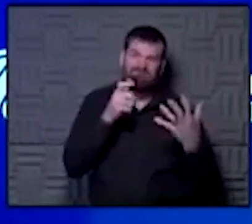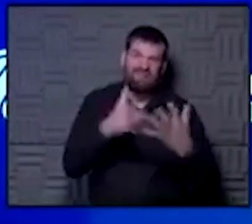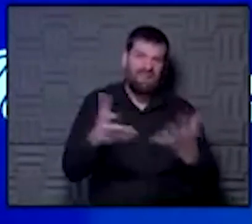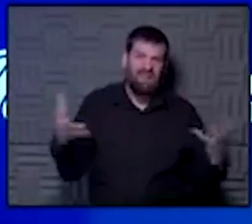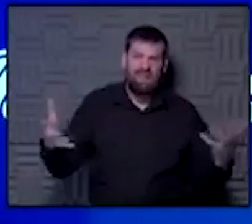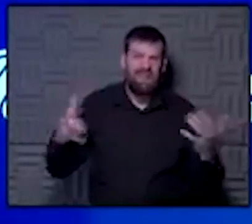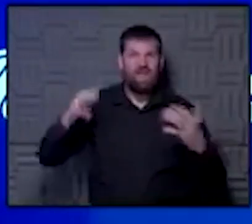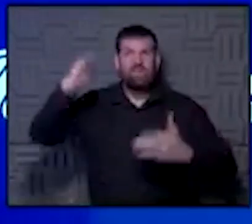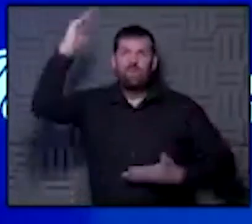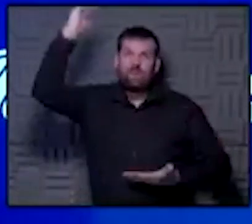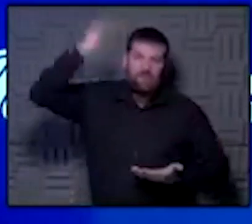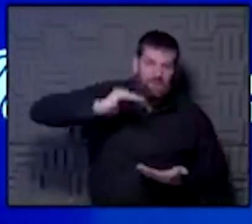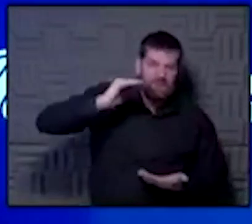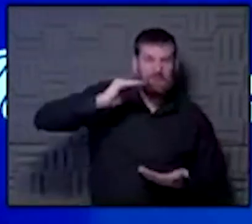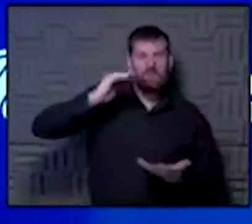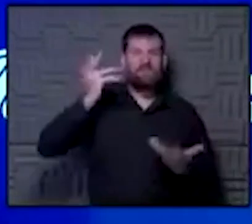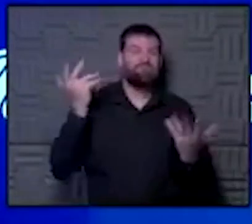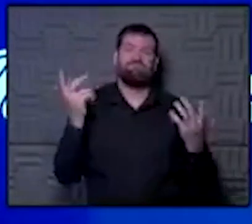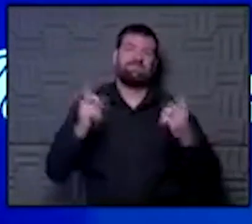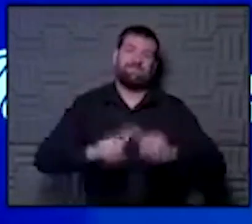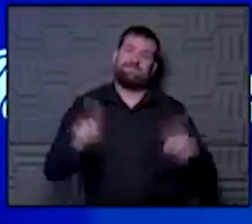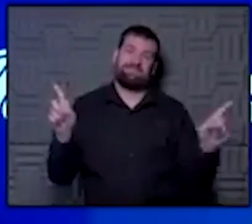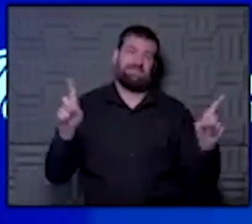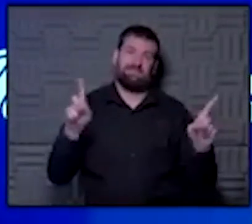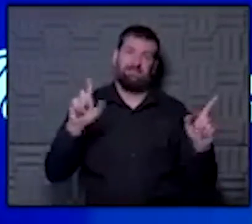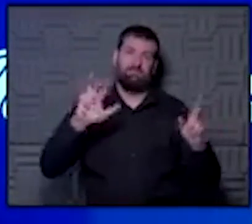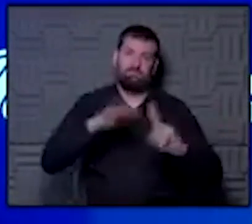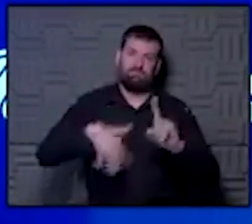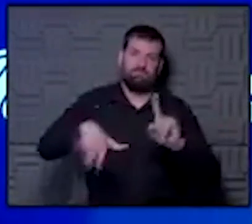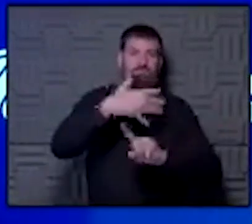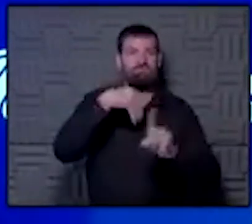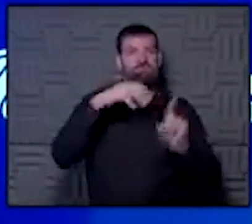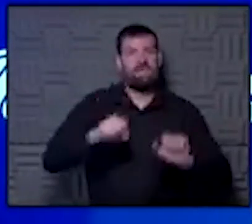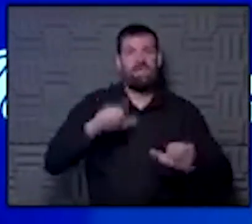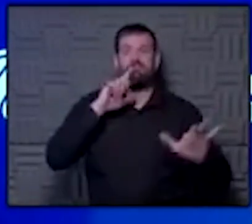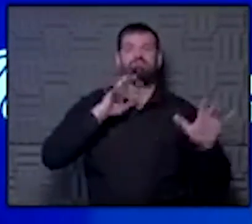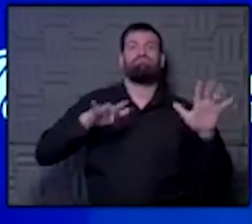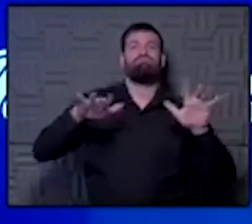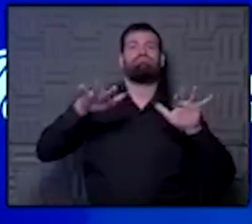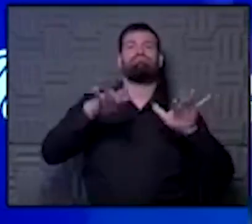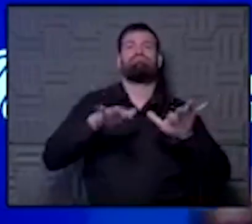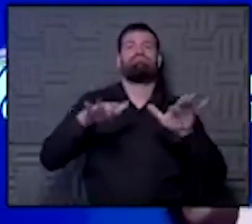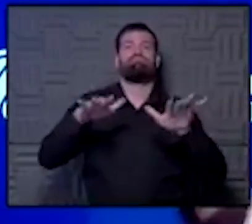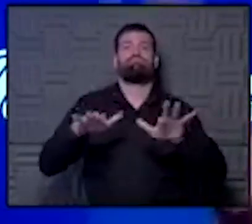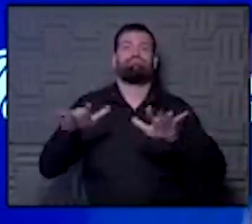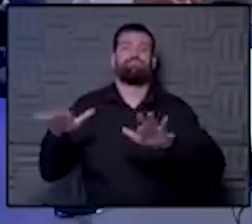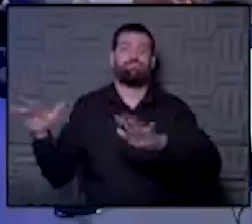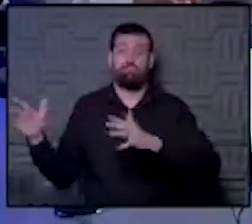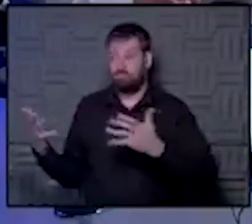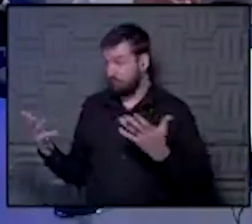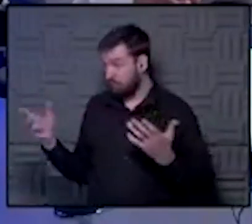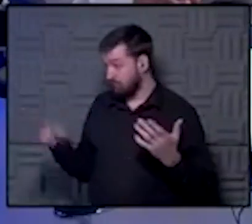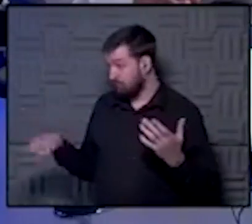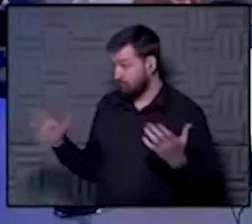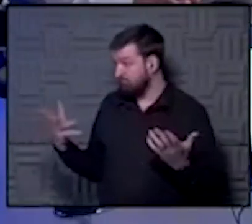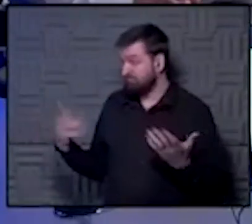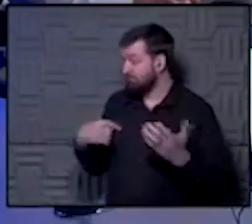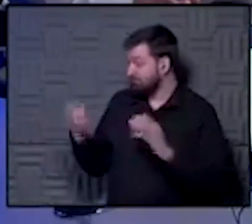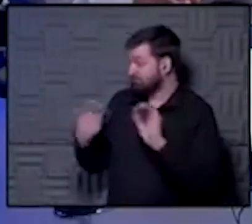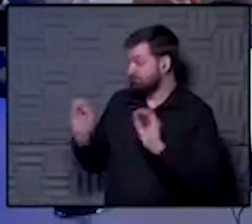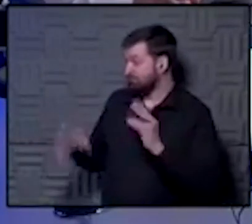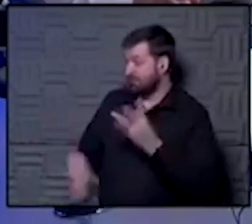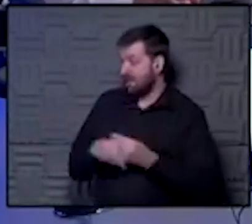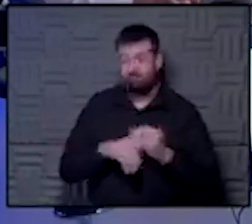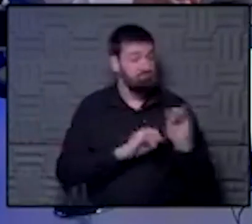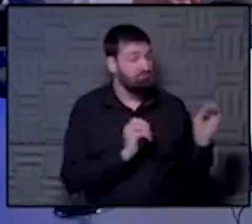low ceiling, then that's just a different dynamic. Those clouds can hang around a lot longer, I think. So, guys. Yeah, I don't have anything to